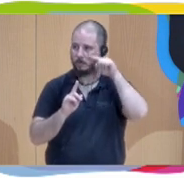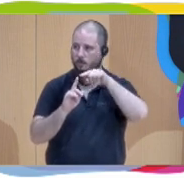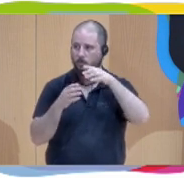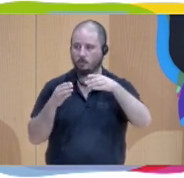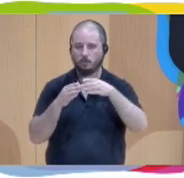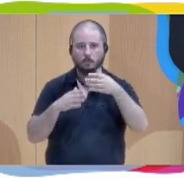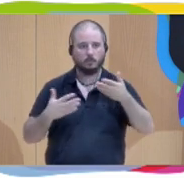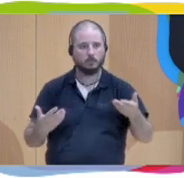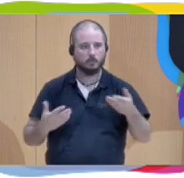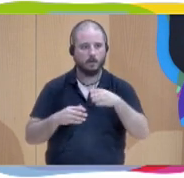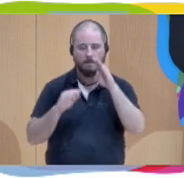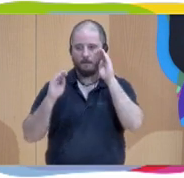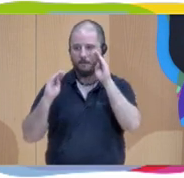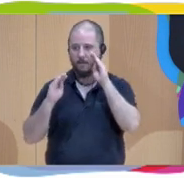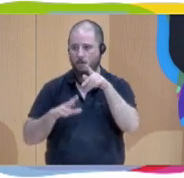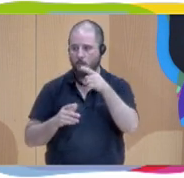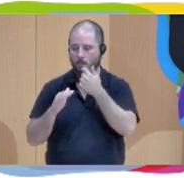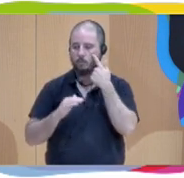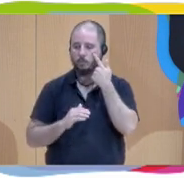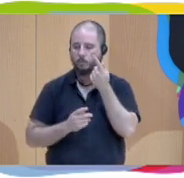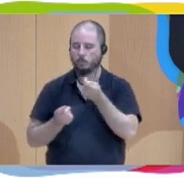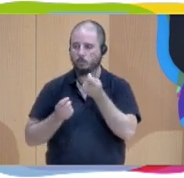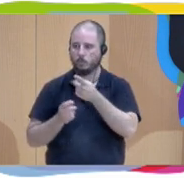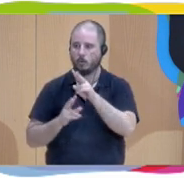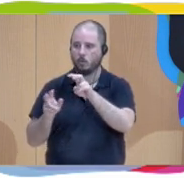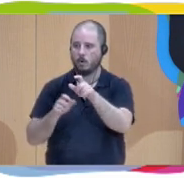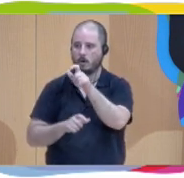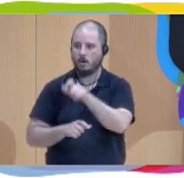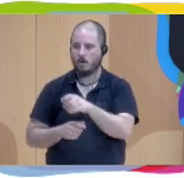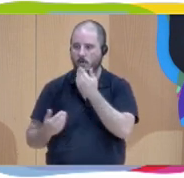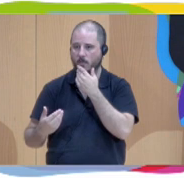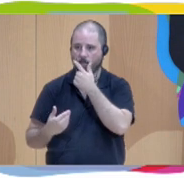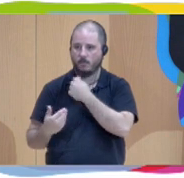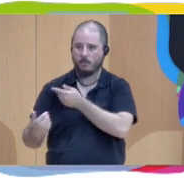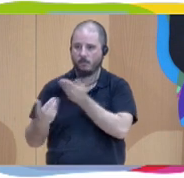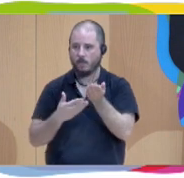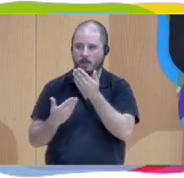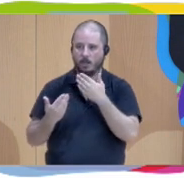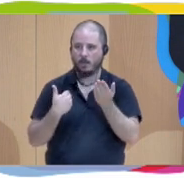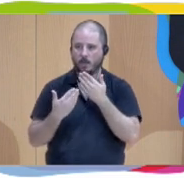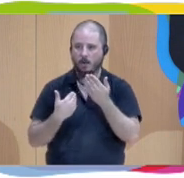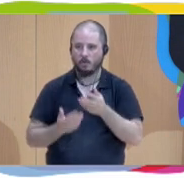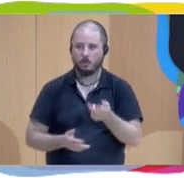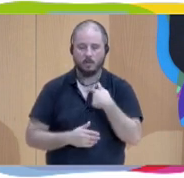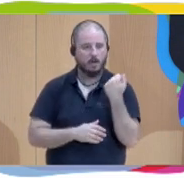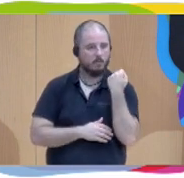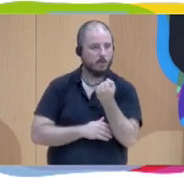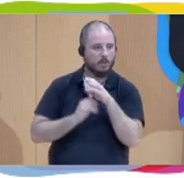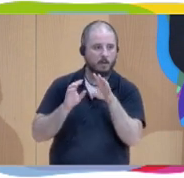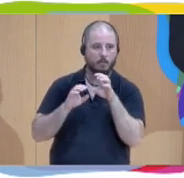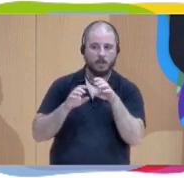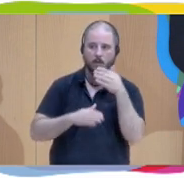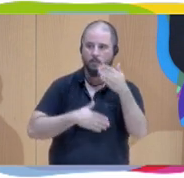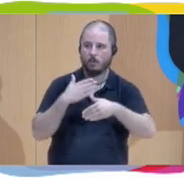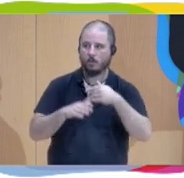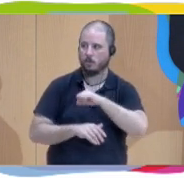network dialogue facilitators. Support peer learning and self-learning processes. And combine dialogic